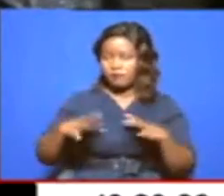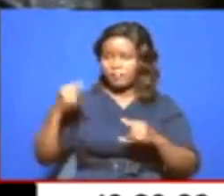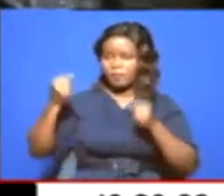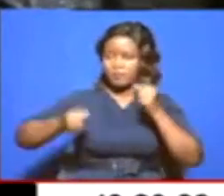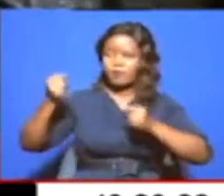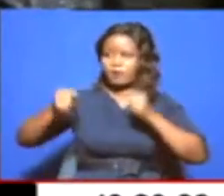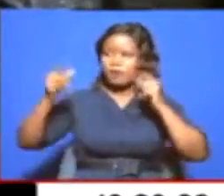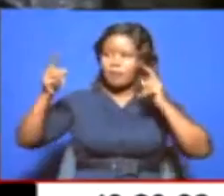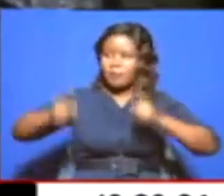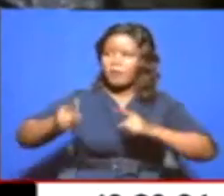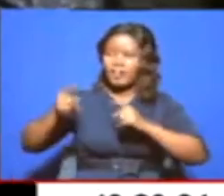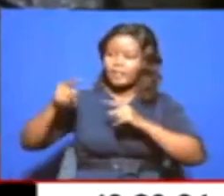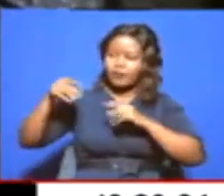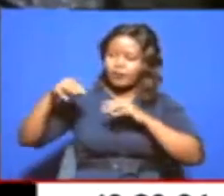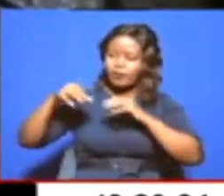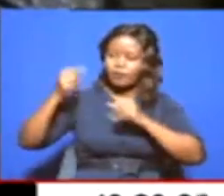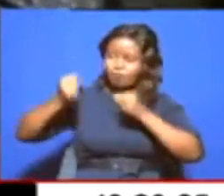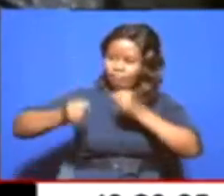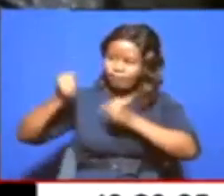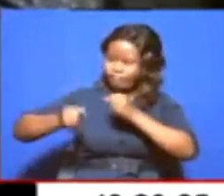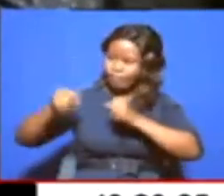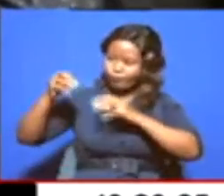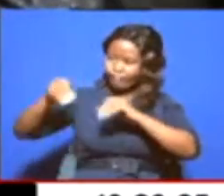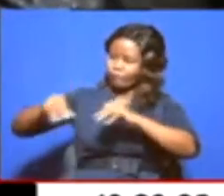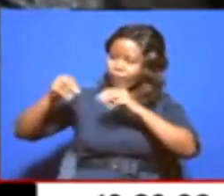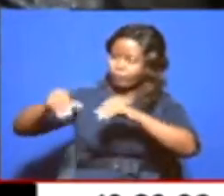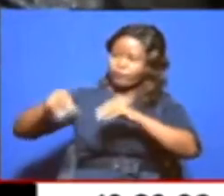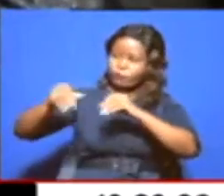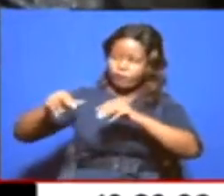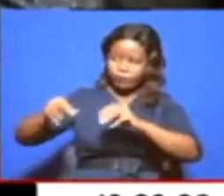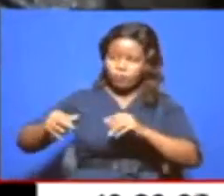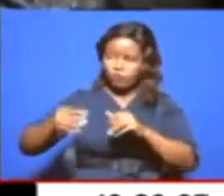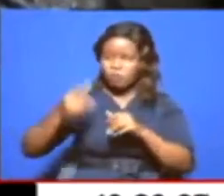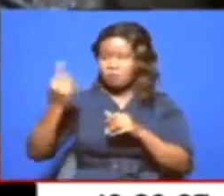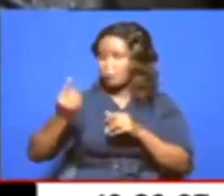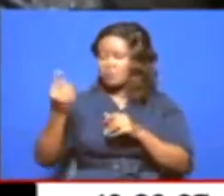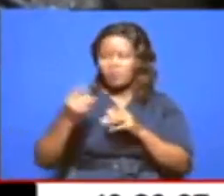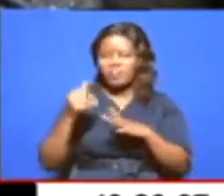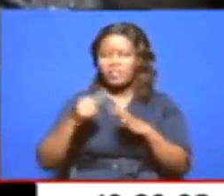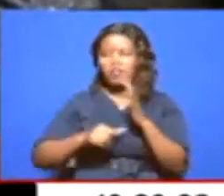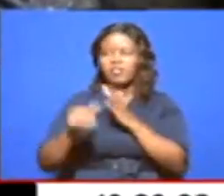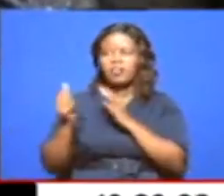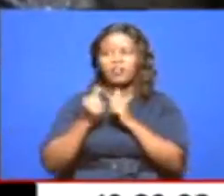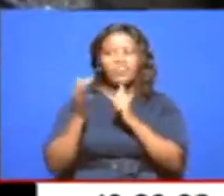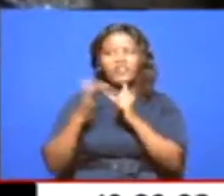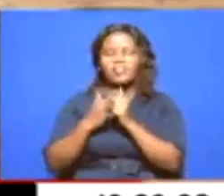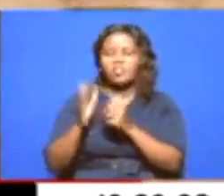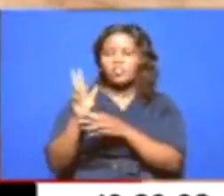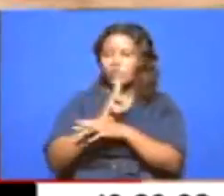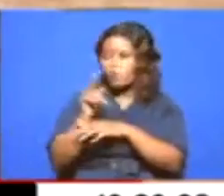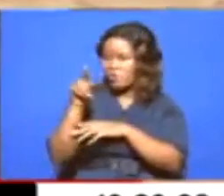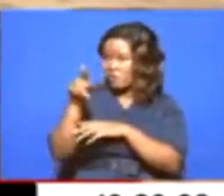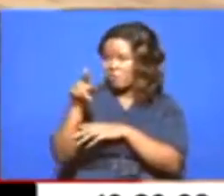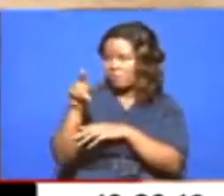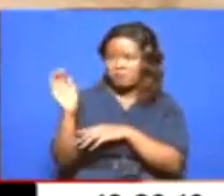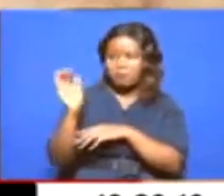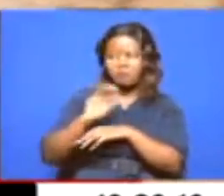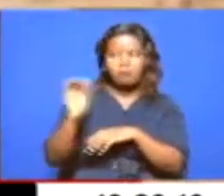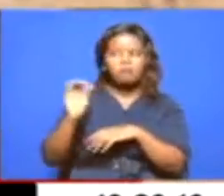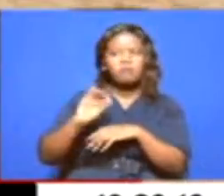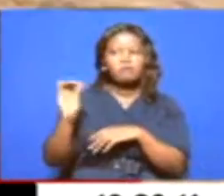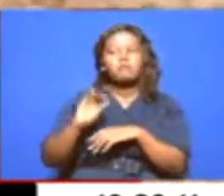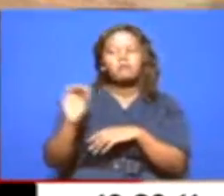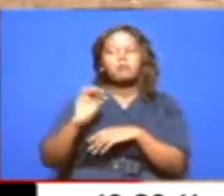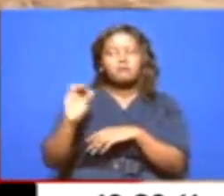take a look at it, that's a mud pit that only the under-18s will not run through. Yes, absolutely. Nothing to run through that.